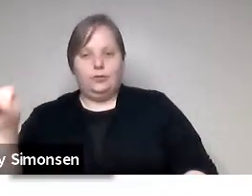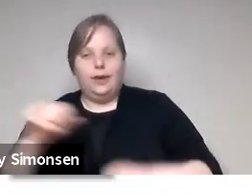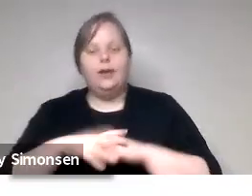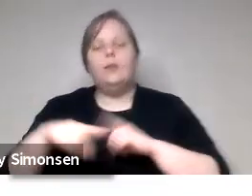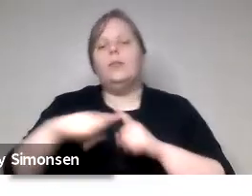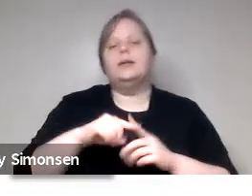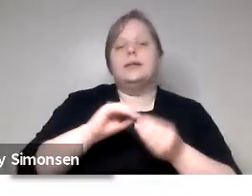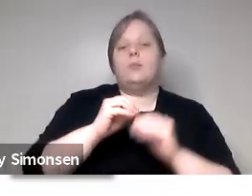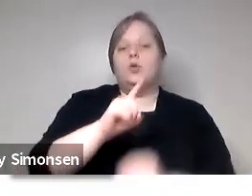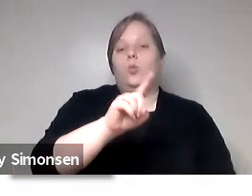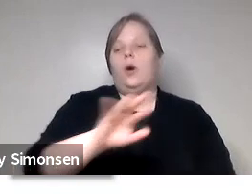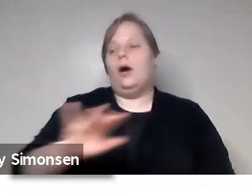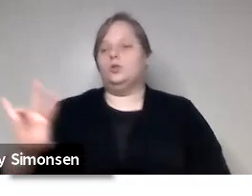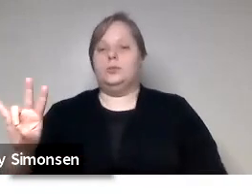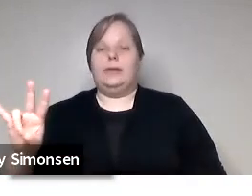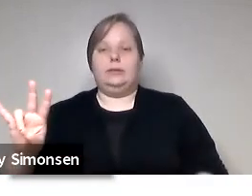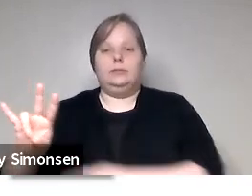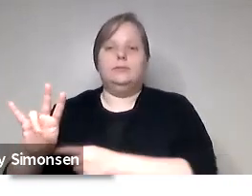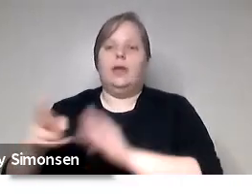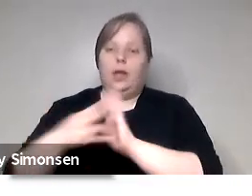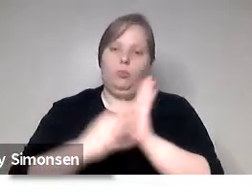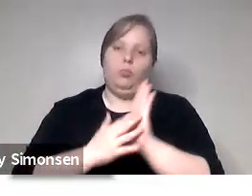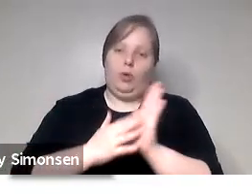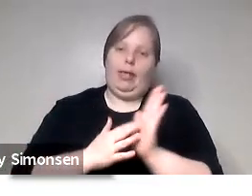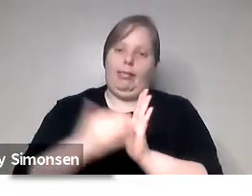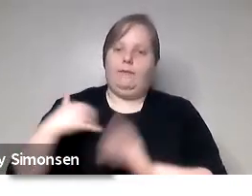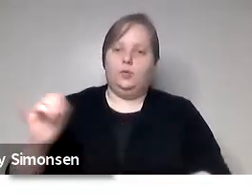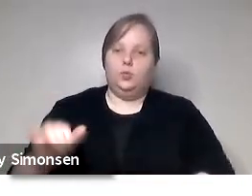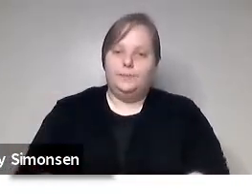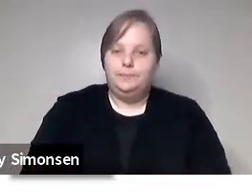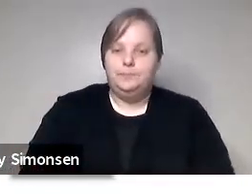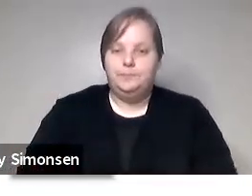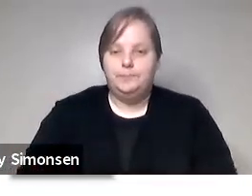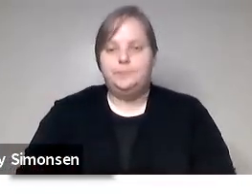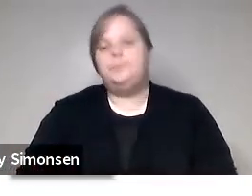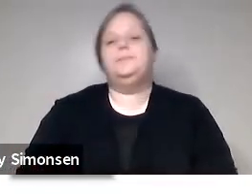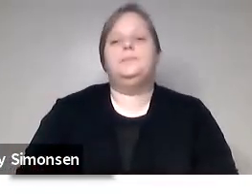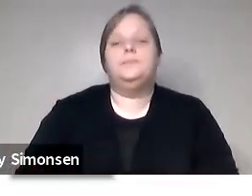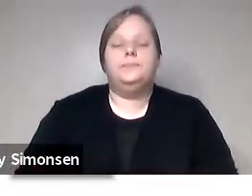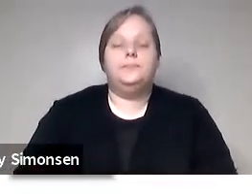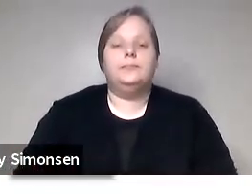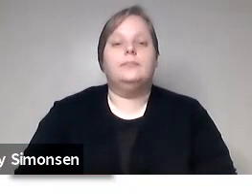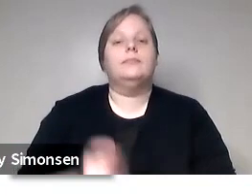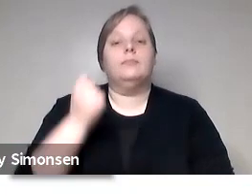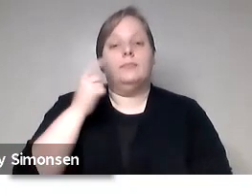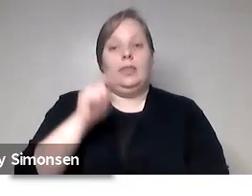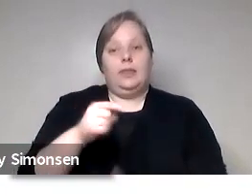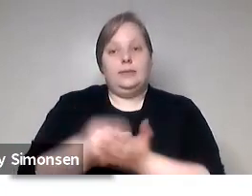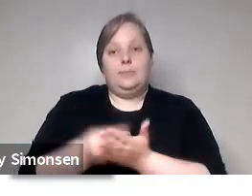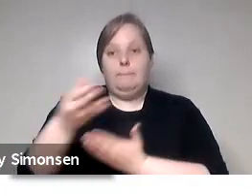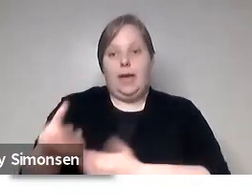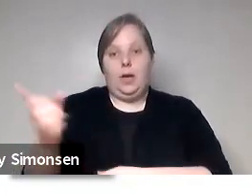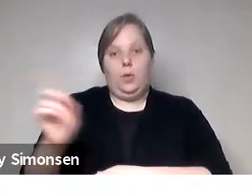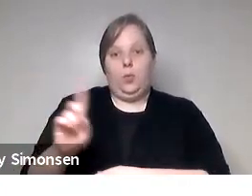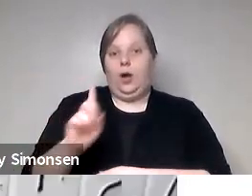through 7 and their Braille equivalent. These, of course, are purchased, the